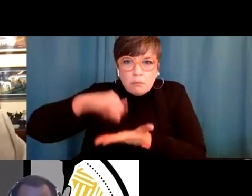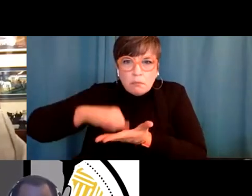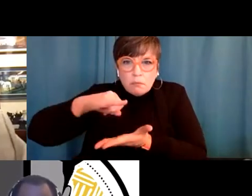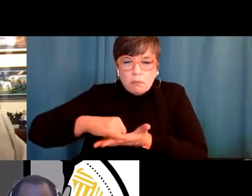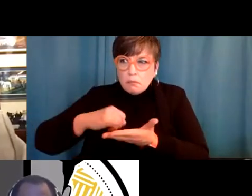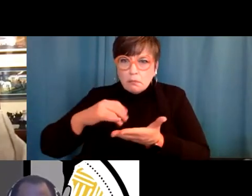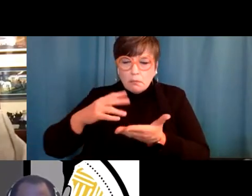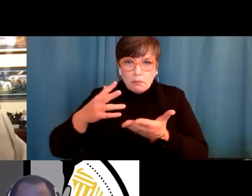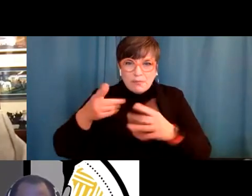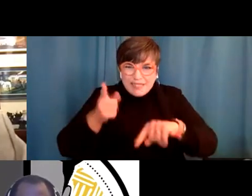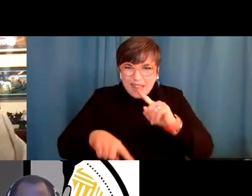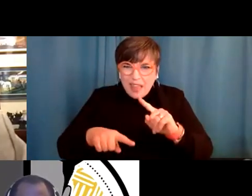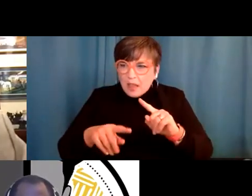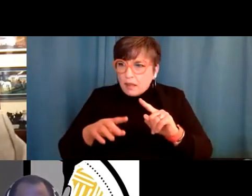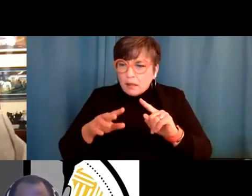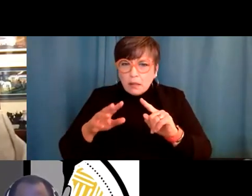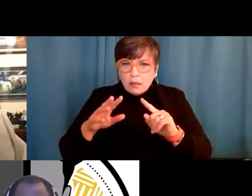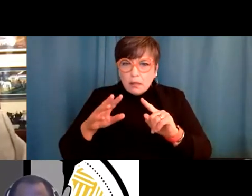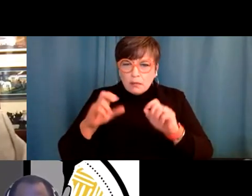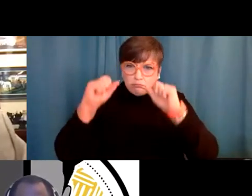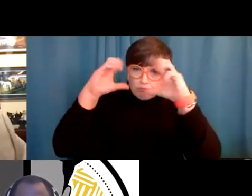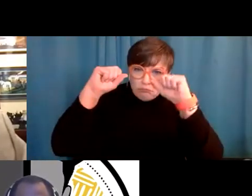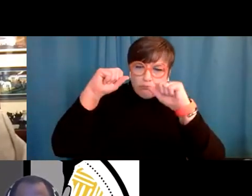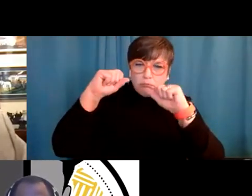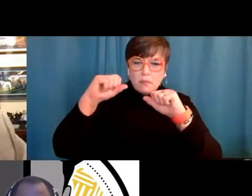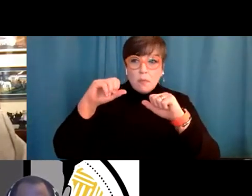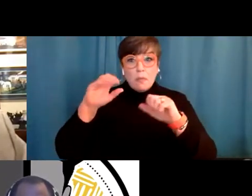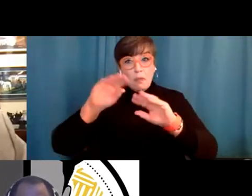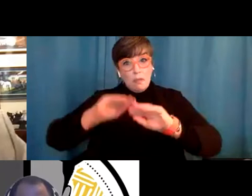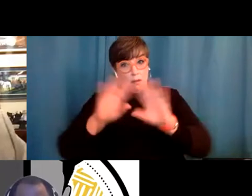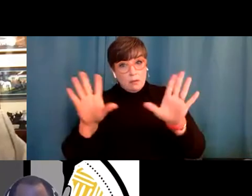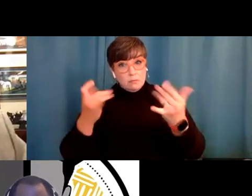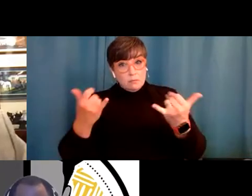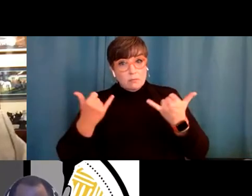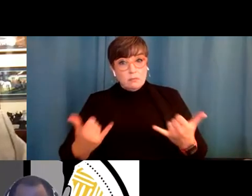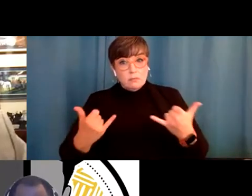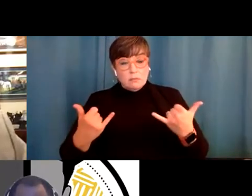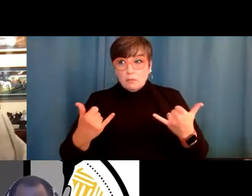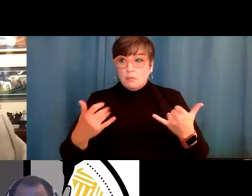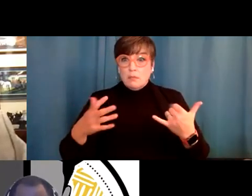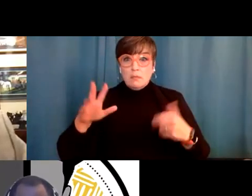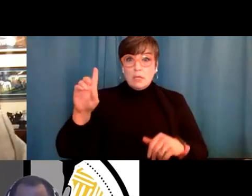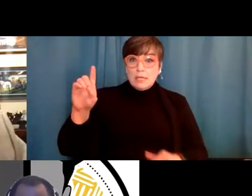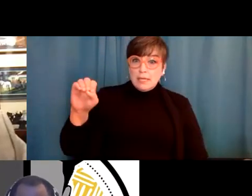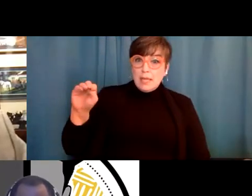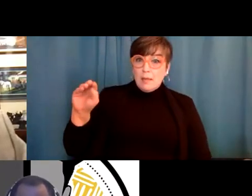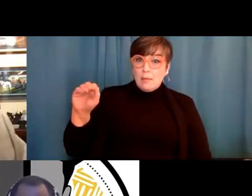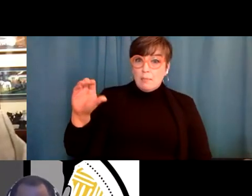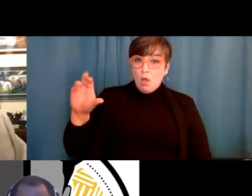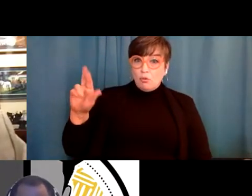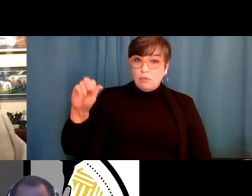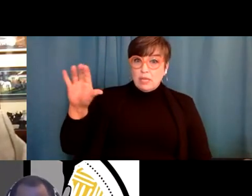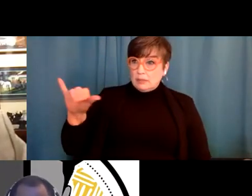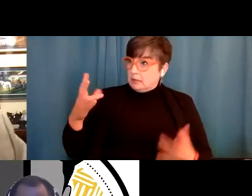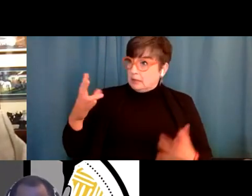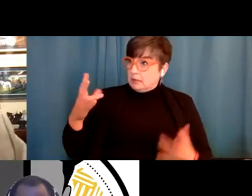And while it's apparent today that the guardrails of democracy held firm, I think we all